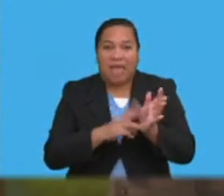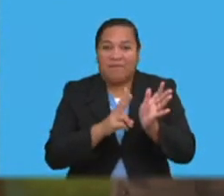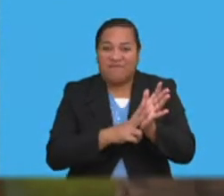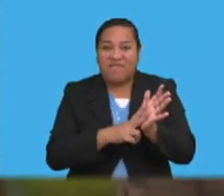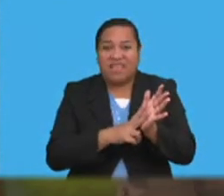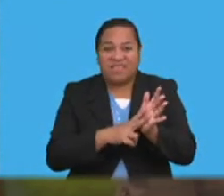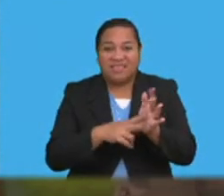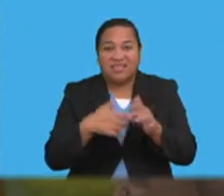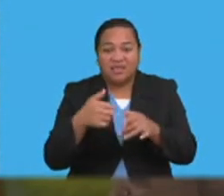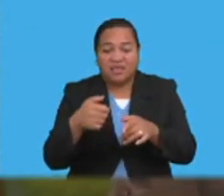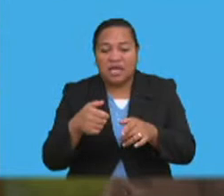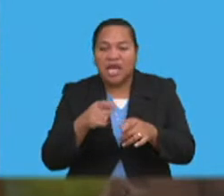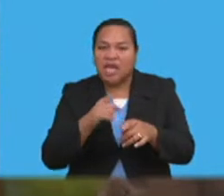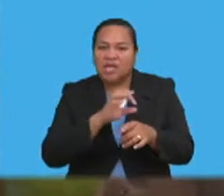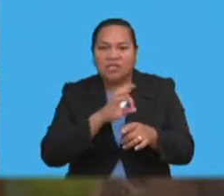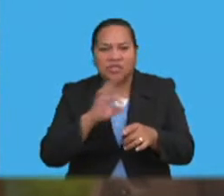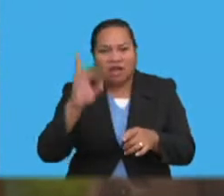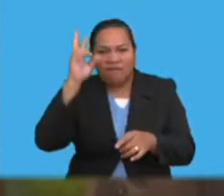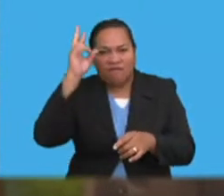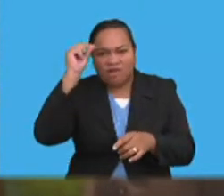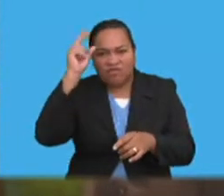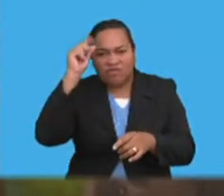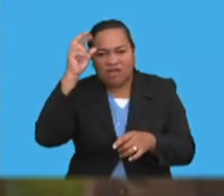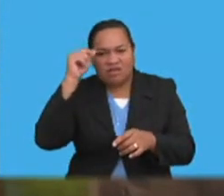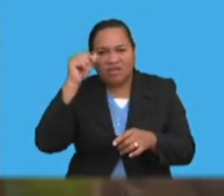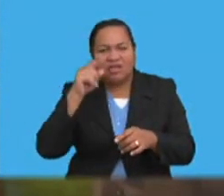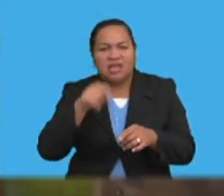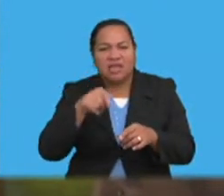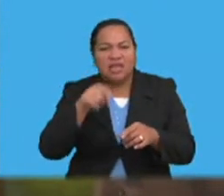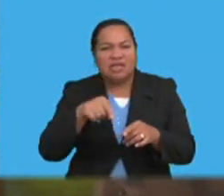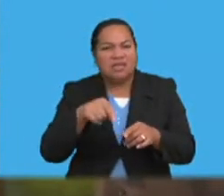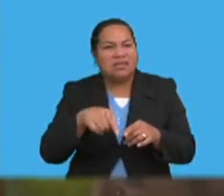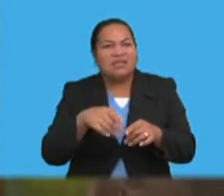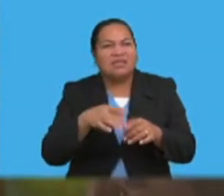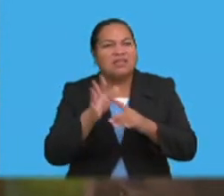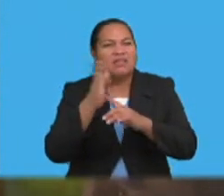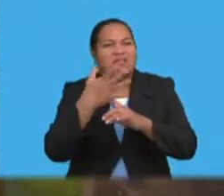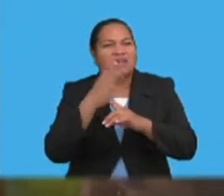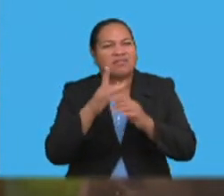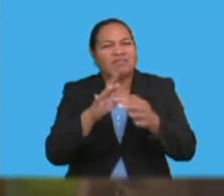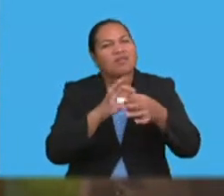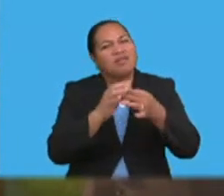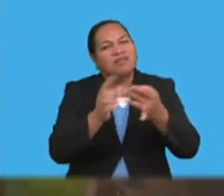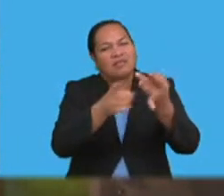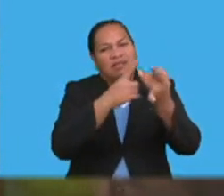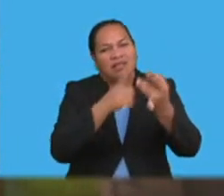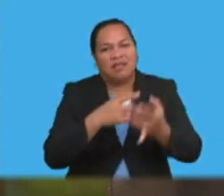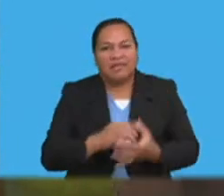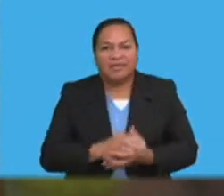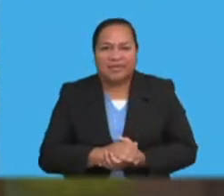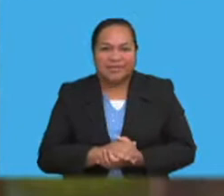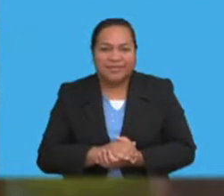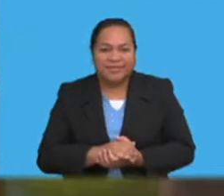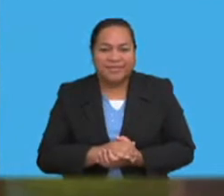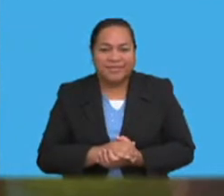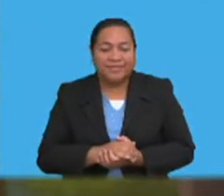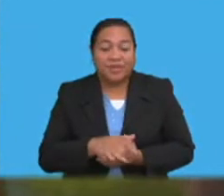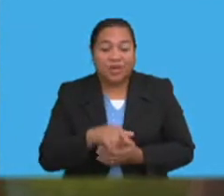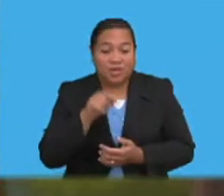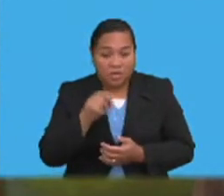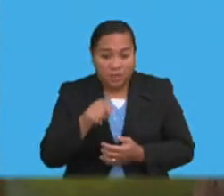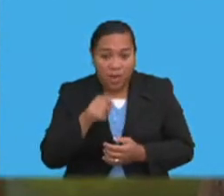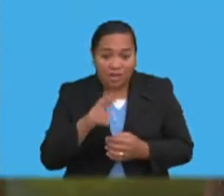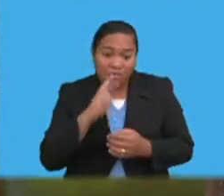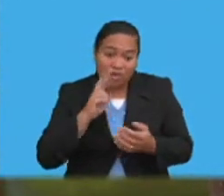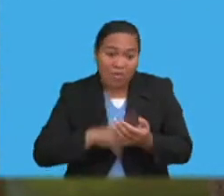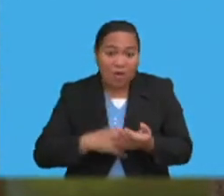is of course not a Fijian registered ship, it's a Panamanian flagship. Madam Speaker, once the report is